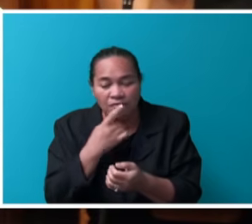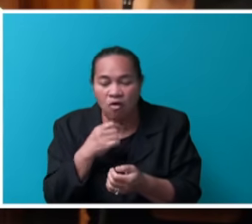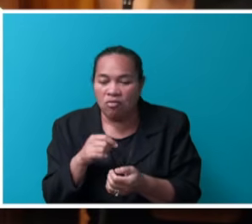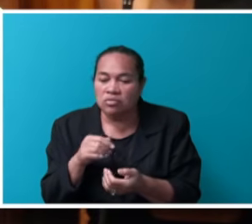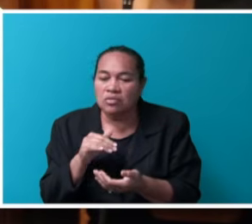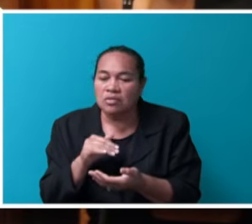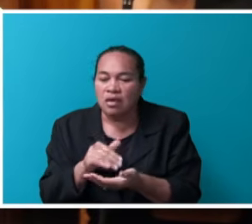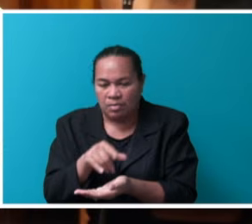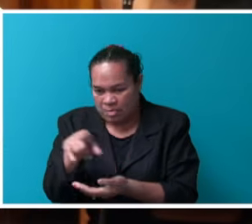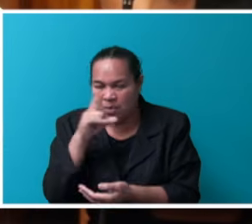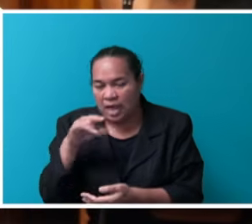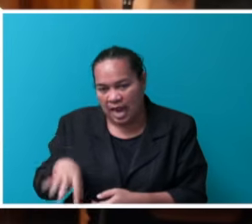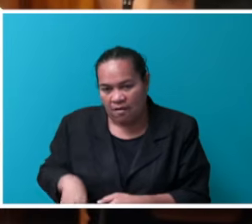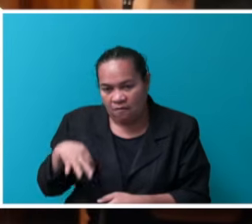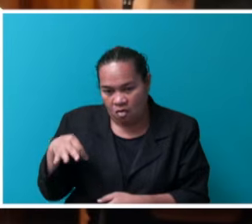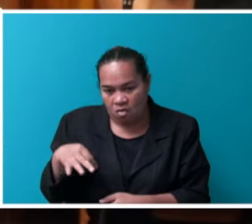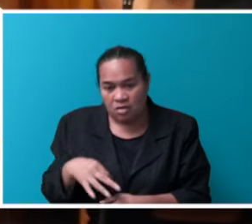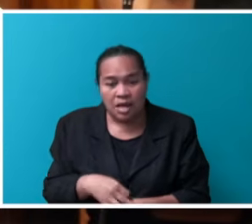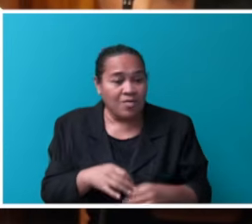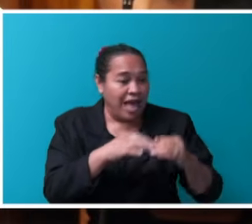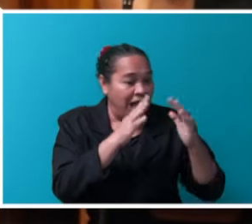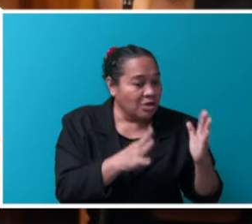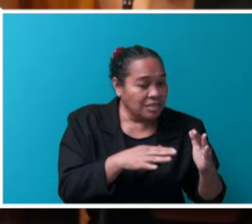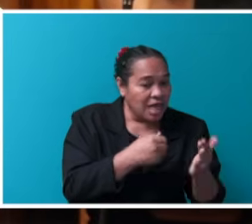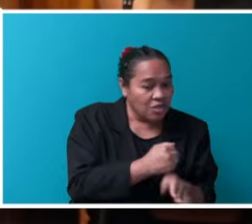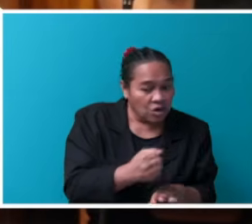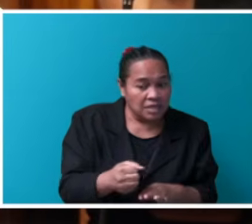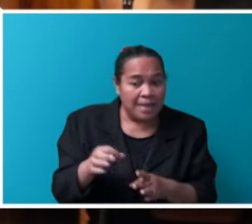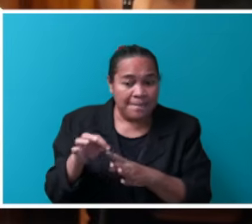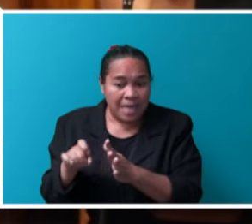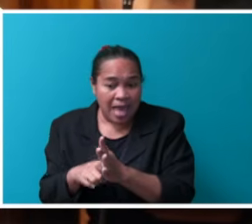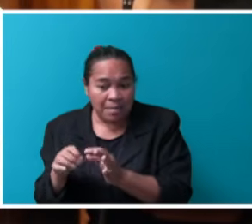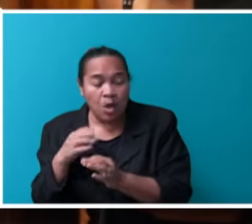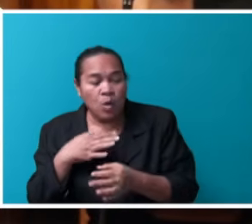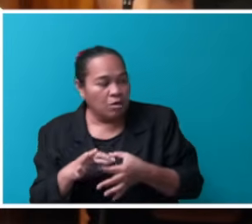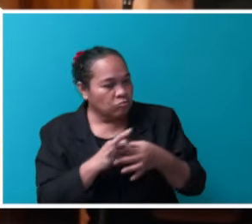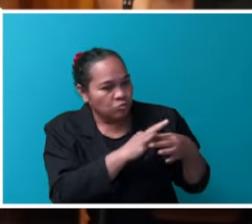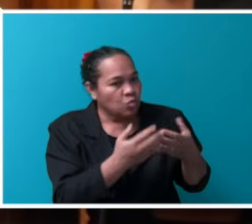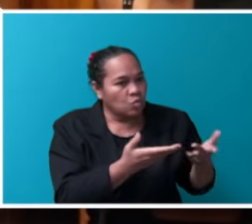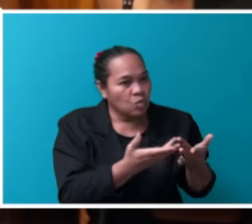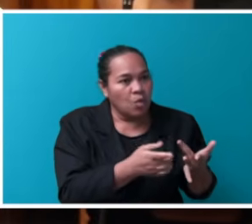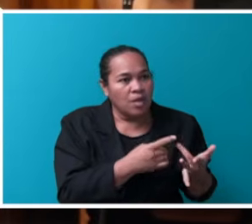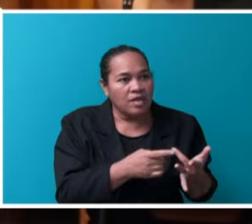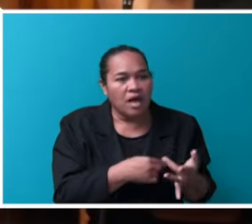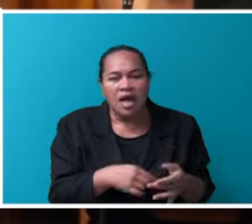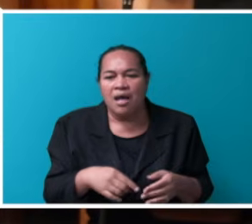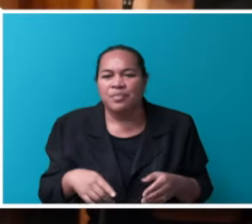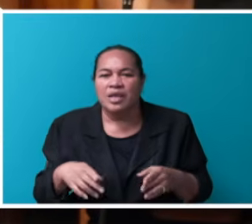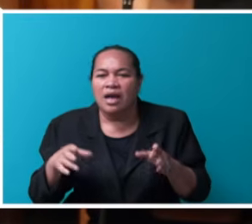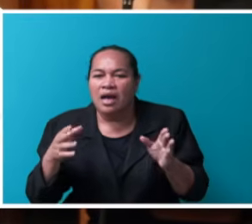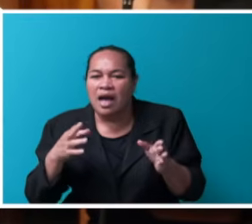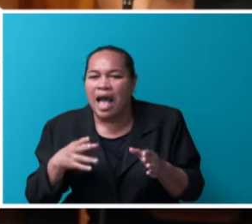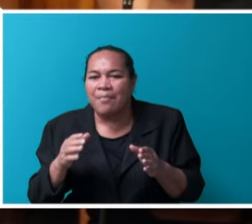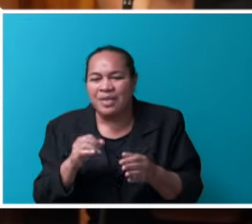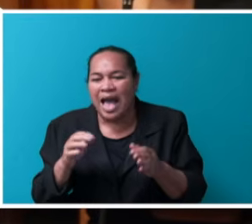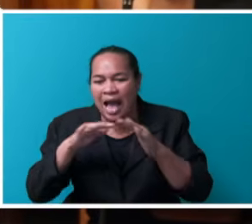families. Apart from Housing Authority and PRB, we are also collaborating with other key partners like Habitat for Humanity, HEART,